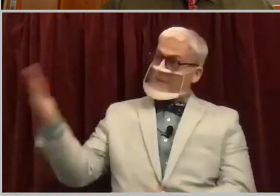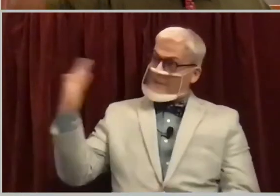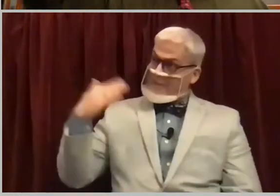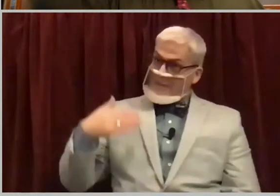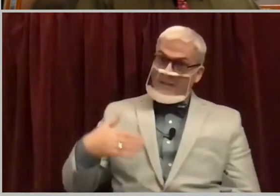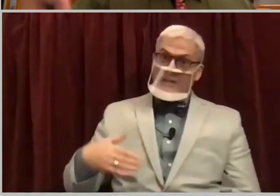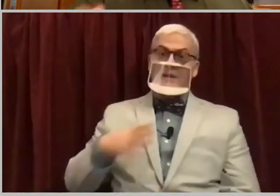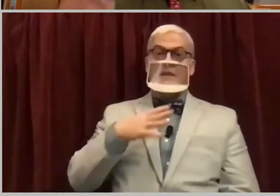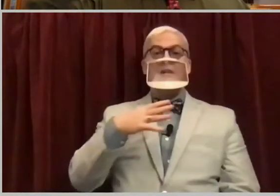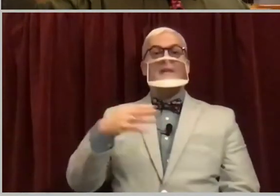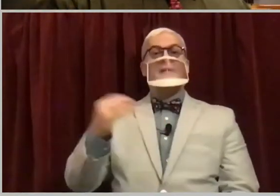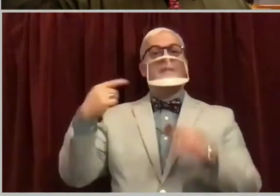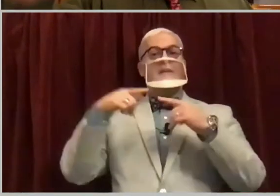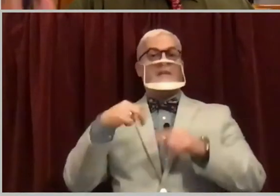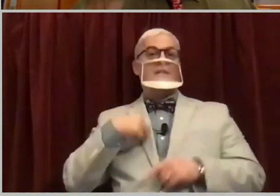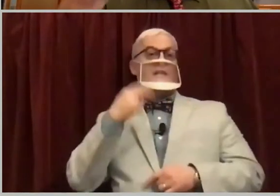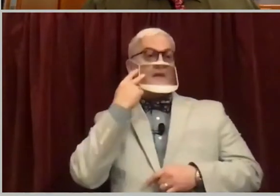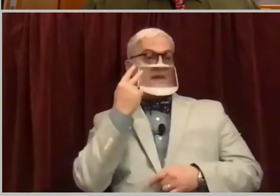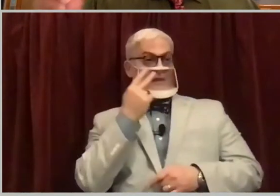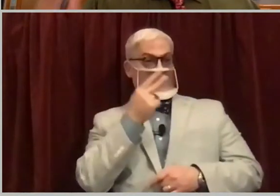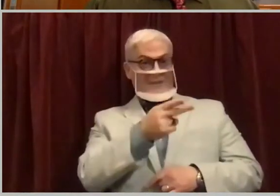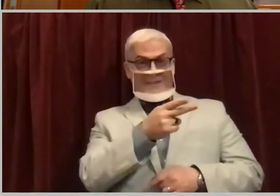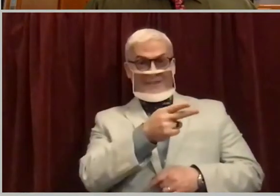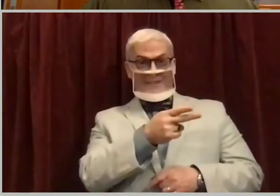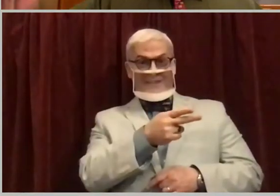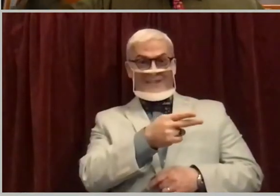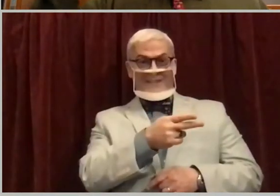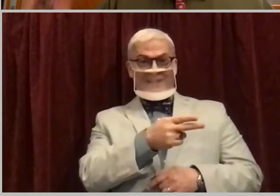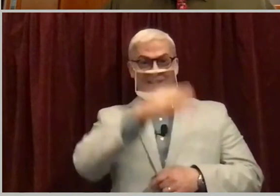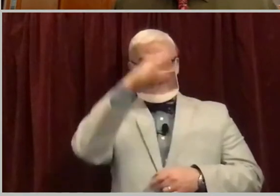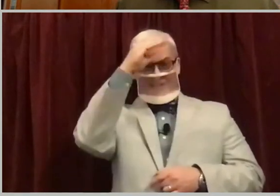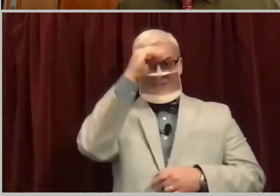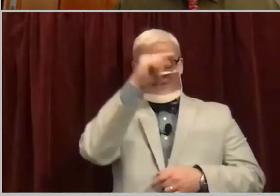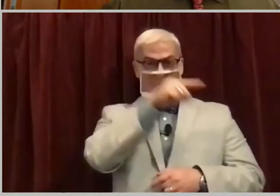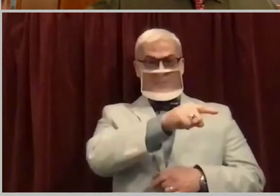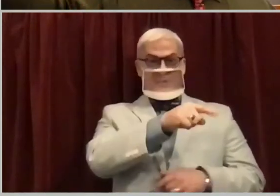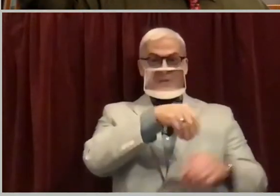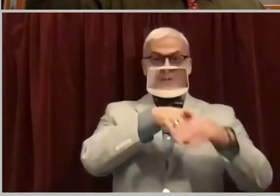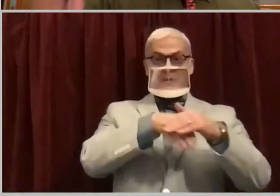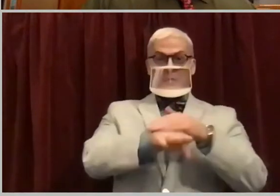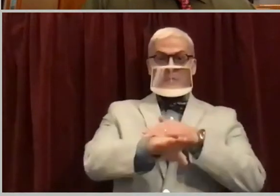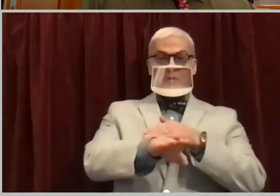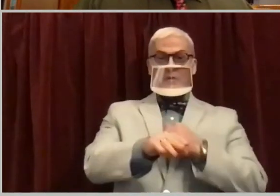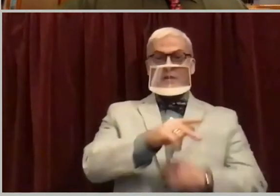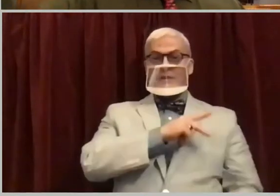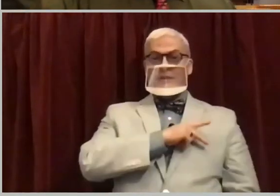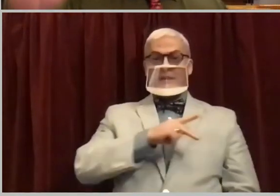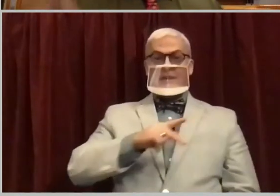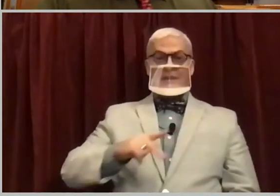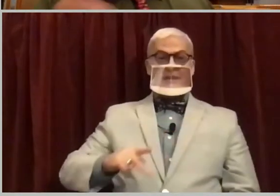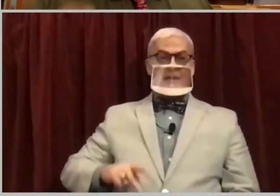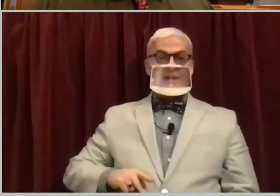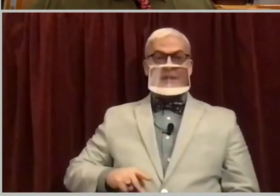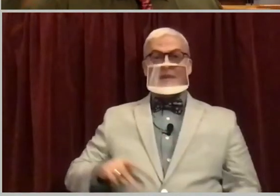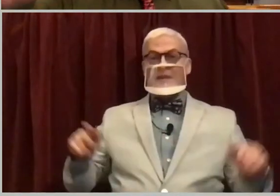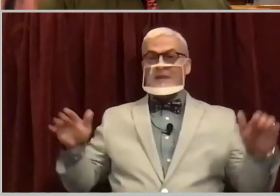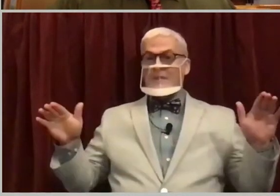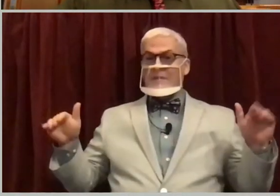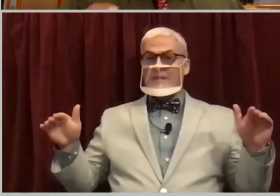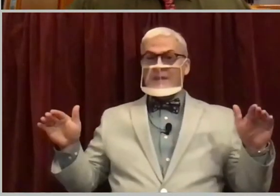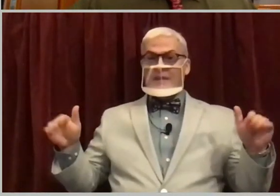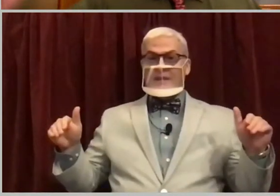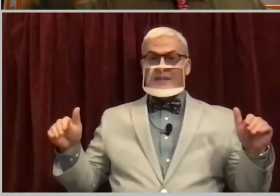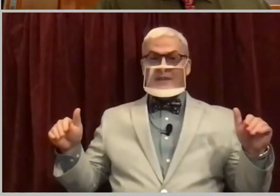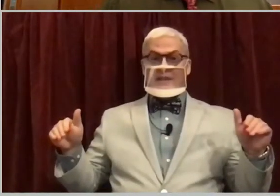Bethlehem. Come and behold him, born the King